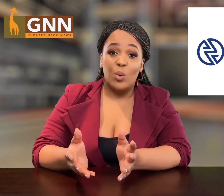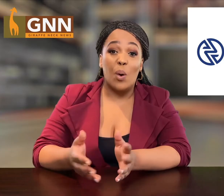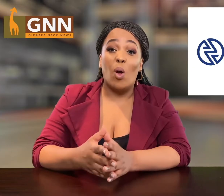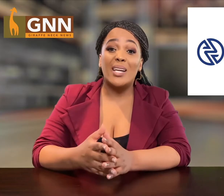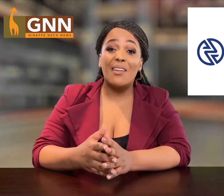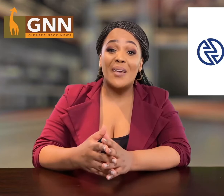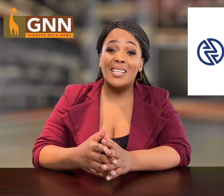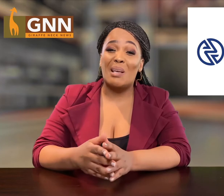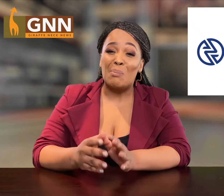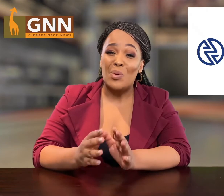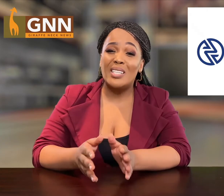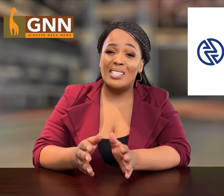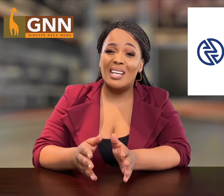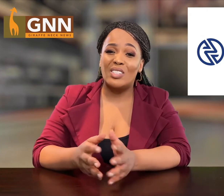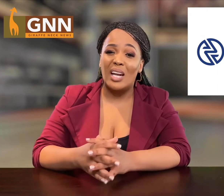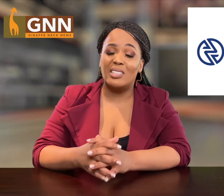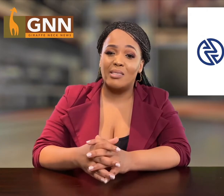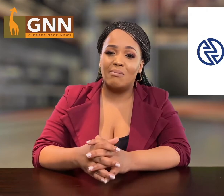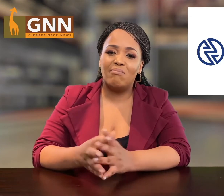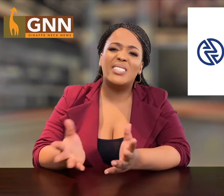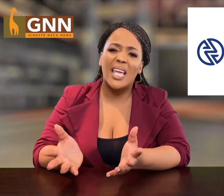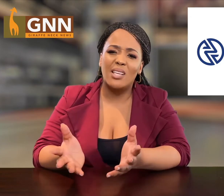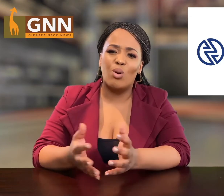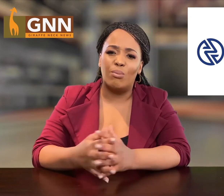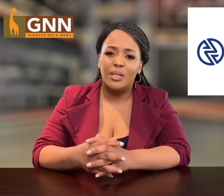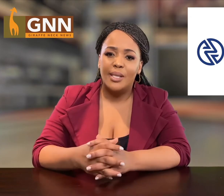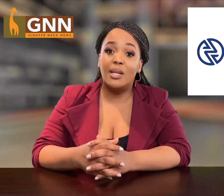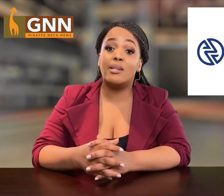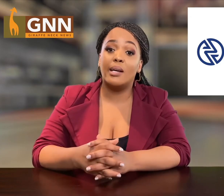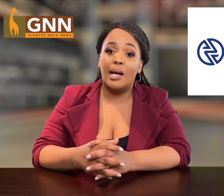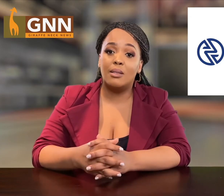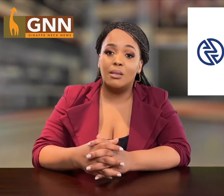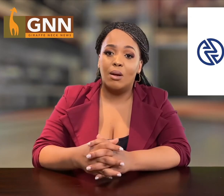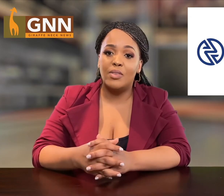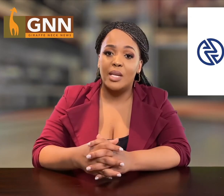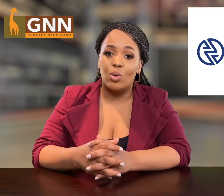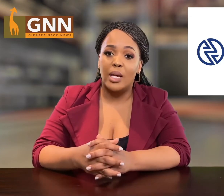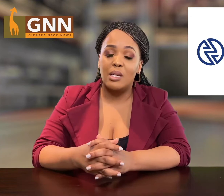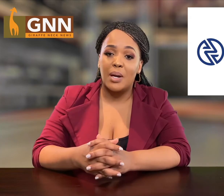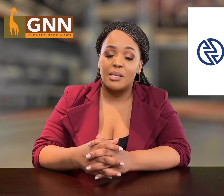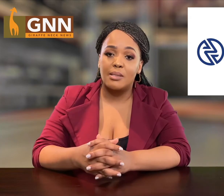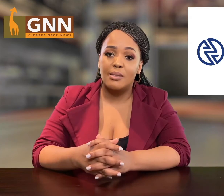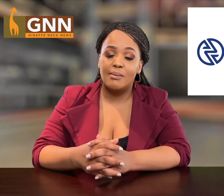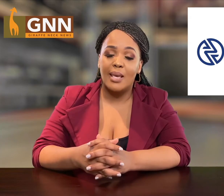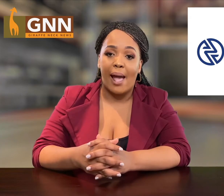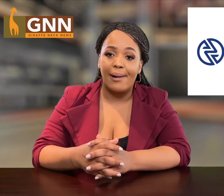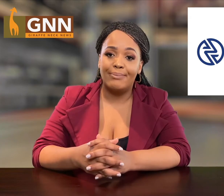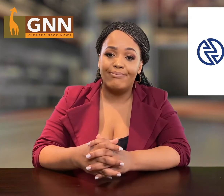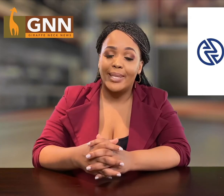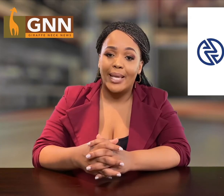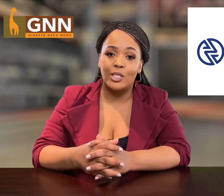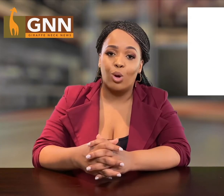Pre-corona, we were already facing some pretty serious challenges. Take Eskom, the drunk uncle of state-owned enterprises.